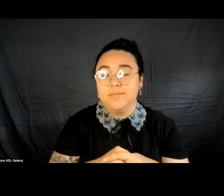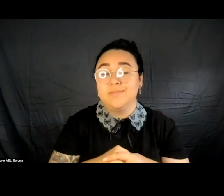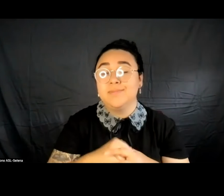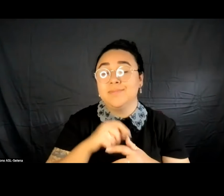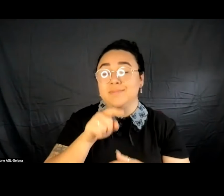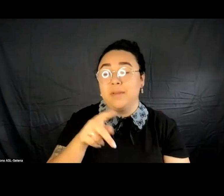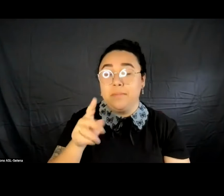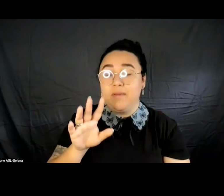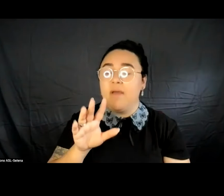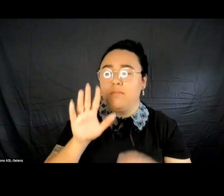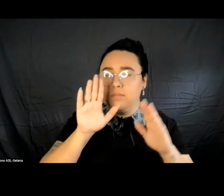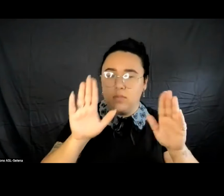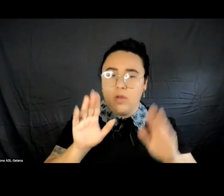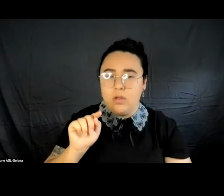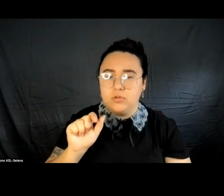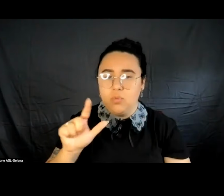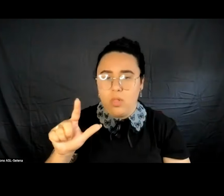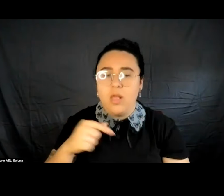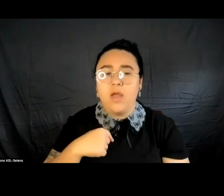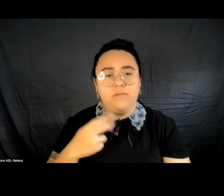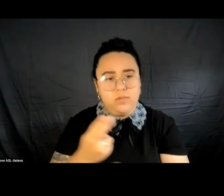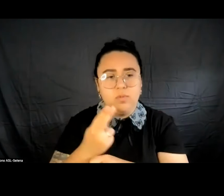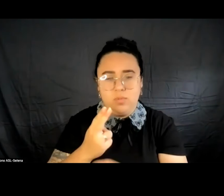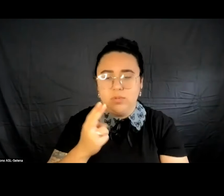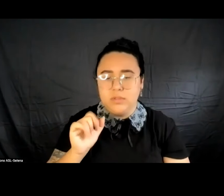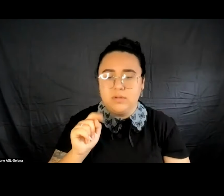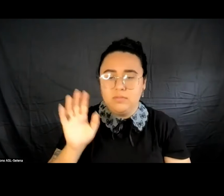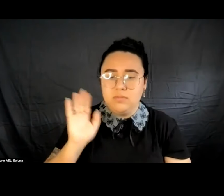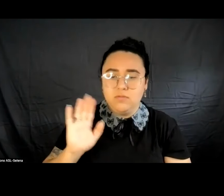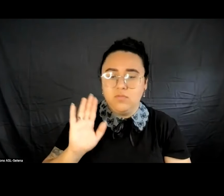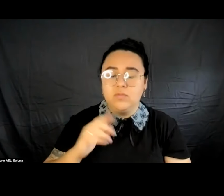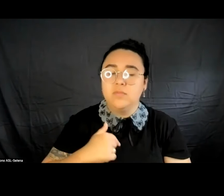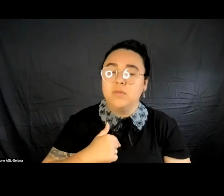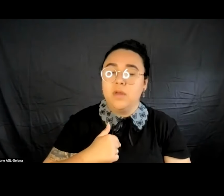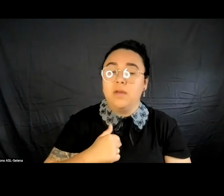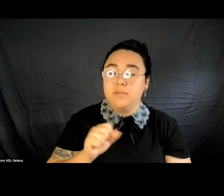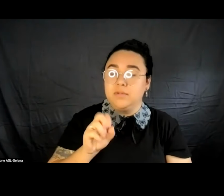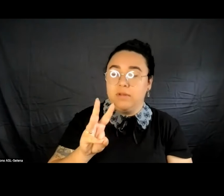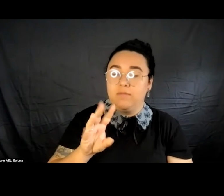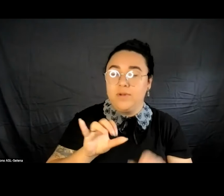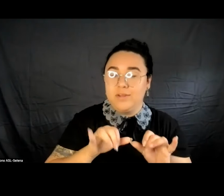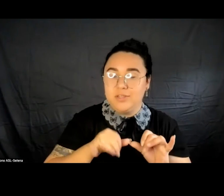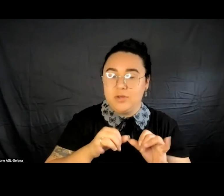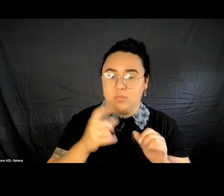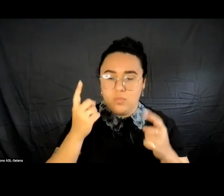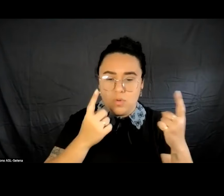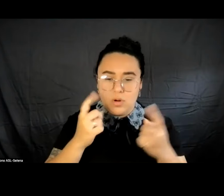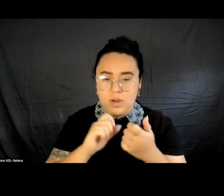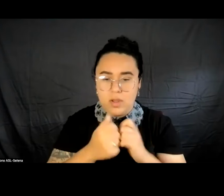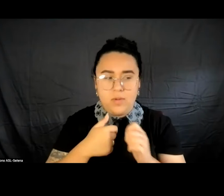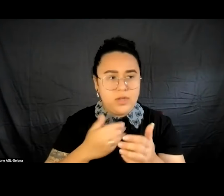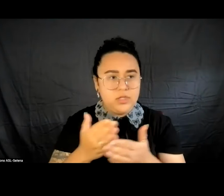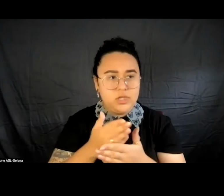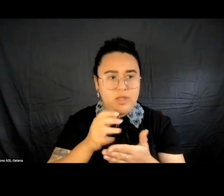certainly used it, and often find myself as a software engineer wondering, how would I share this